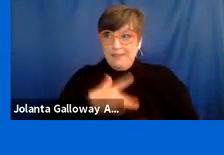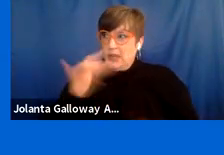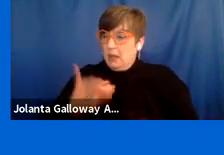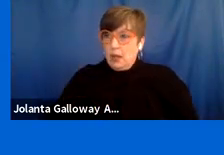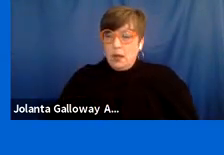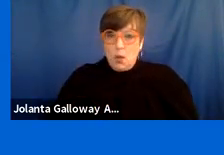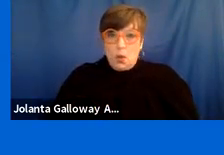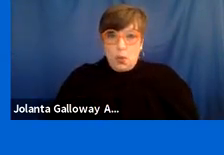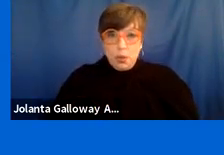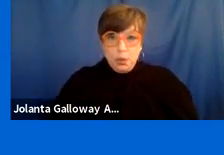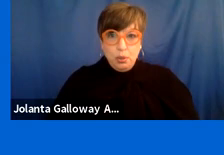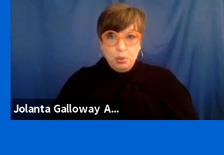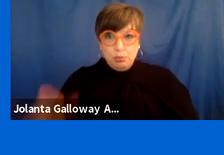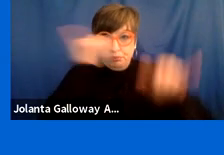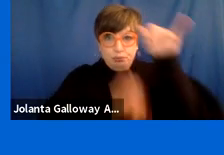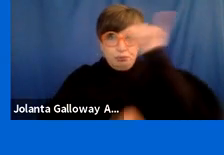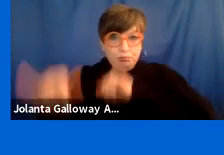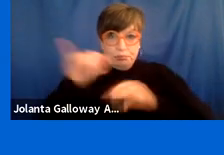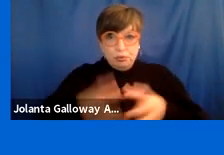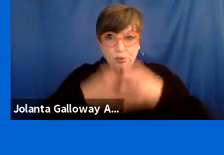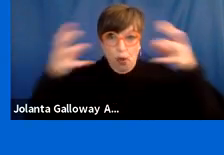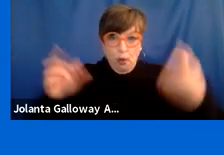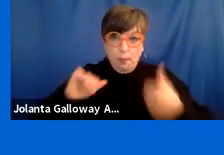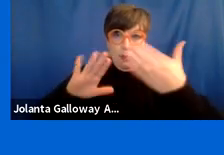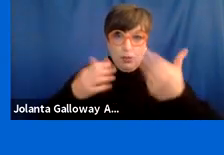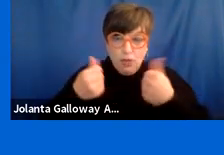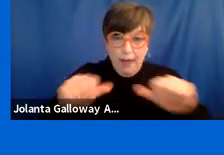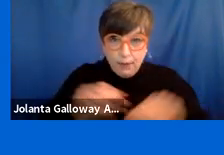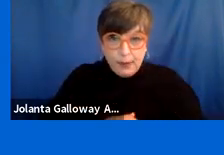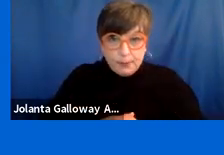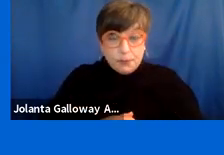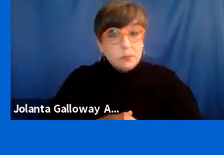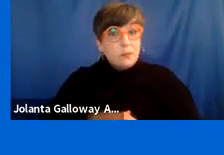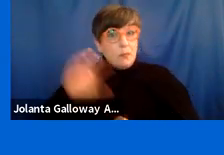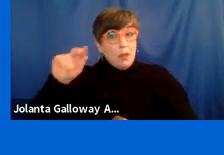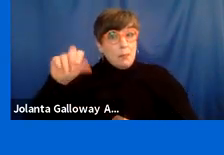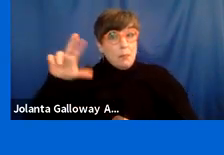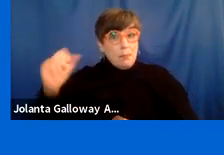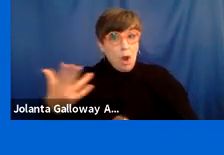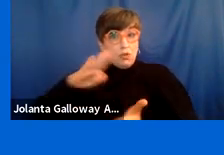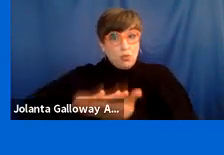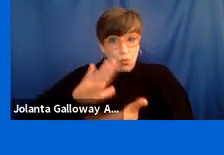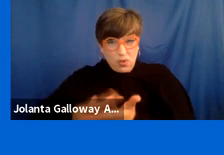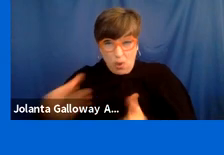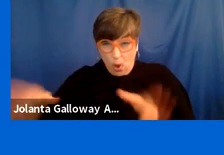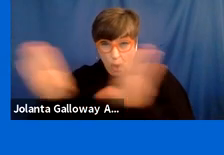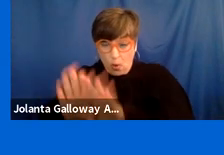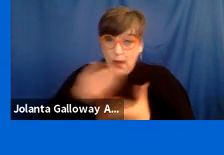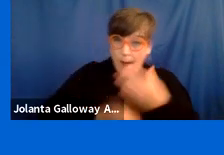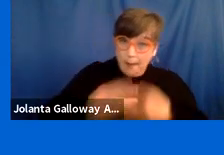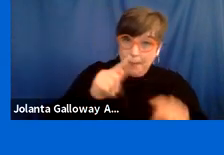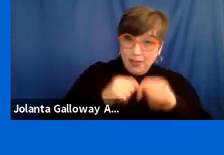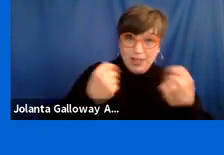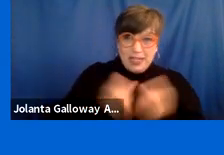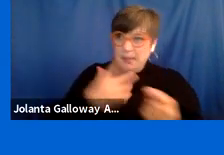effort. Since the district closed schools in March, the budget team has been in a nearly constant sprint,